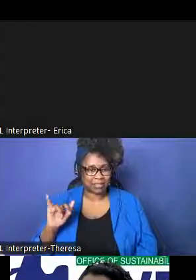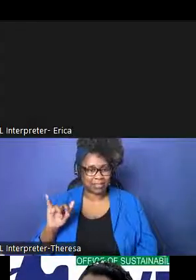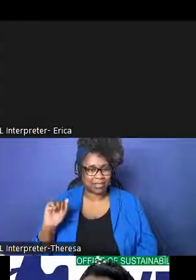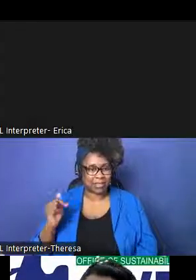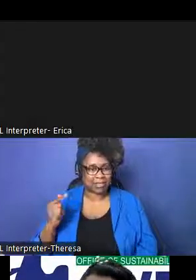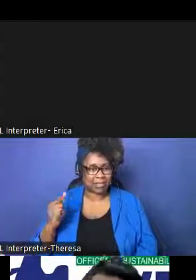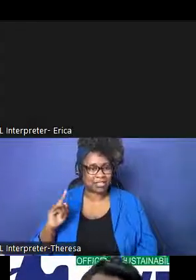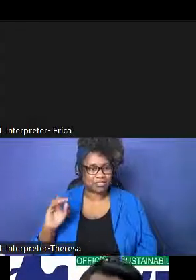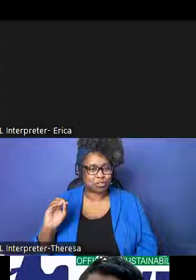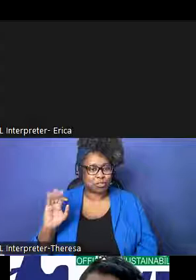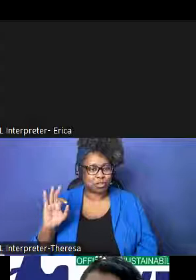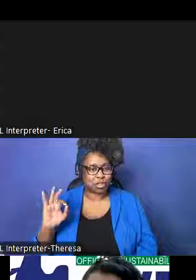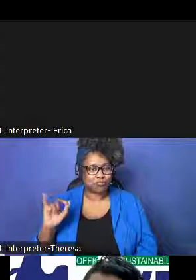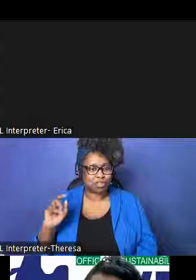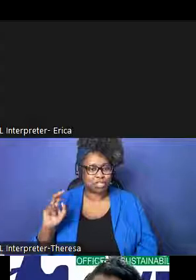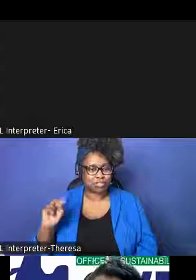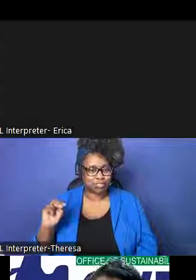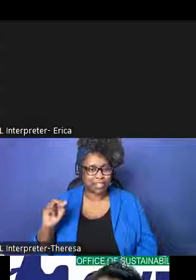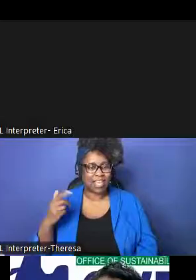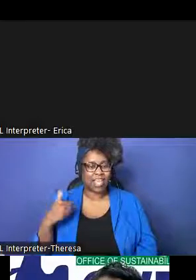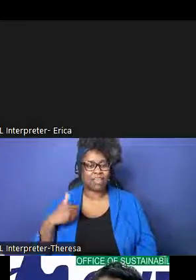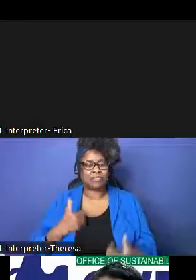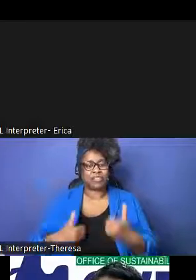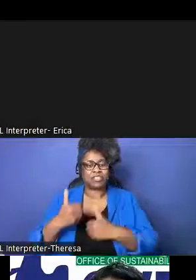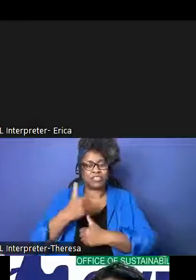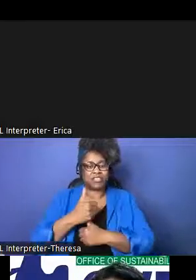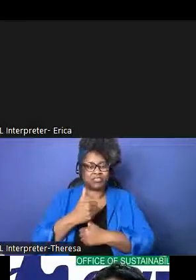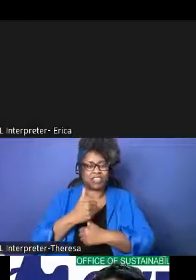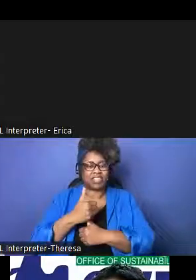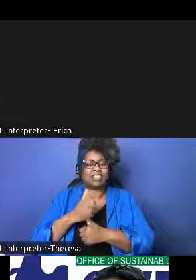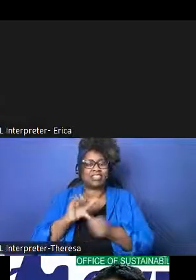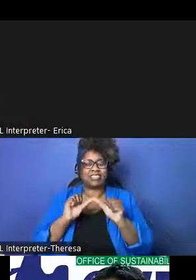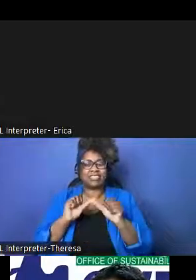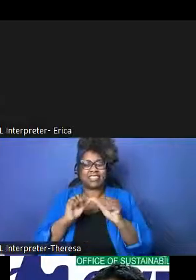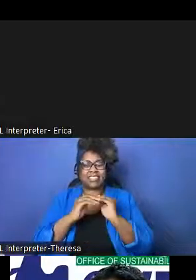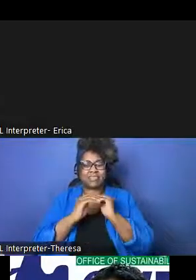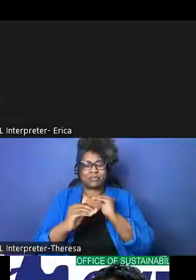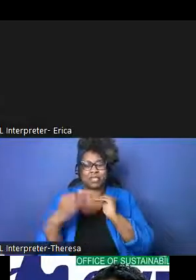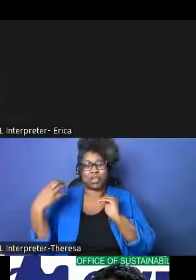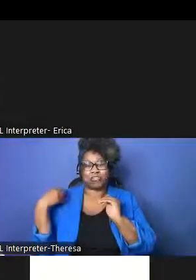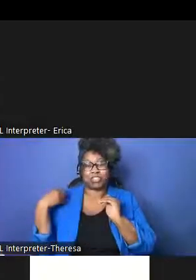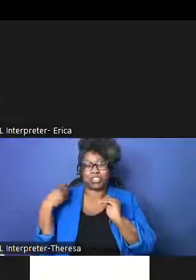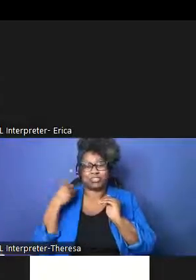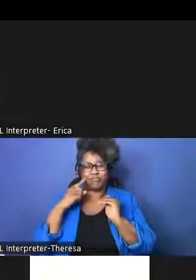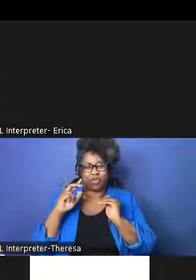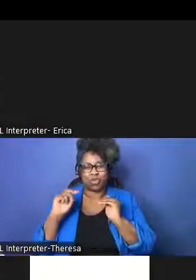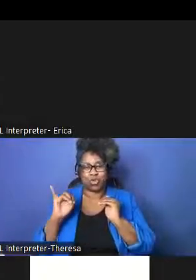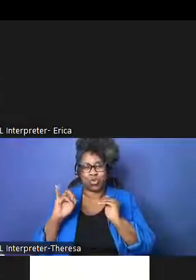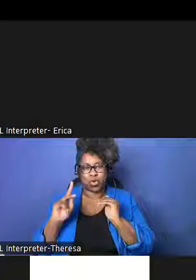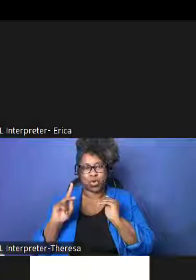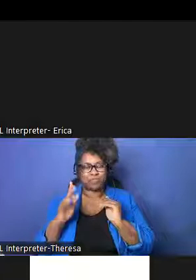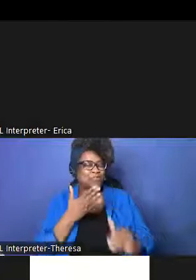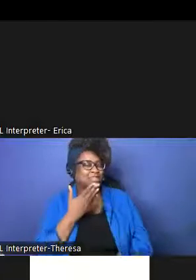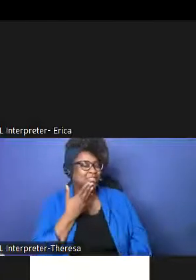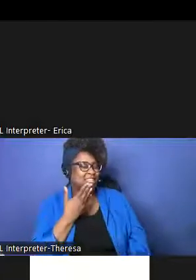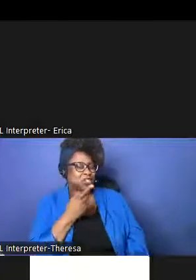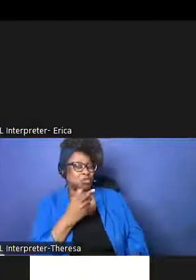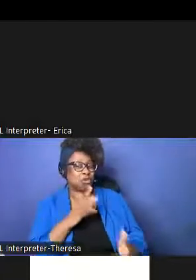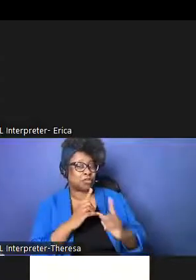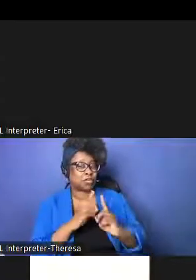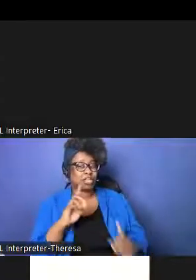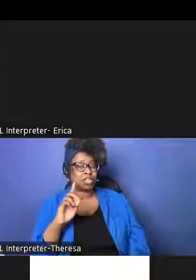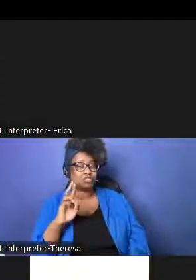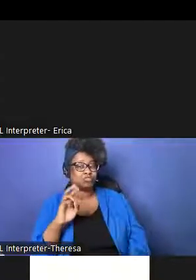and I'm the Chief Sustainability Officer for the City of Newark. Thanks, Natalie. And you met Drew Curtis a